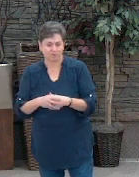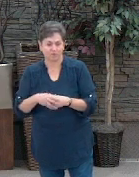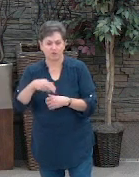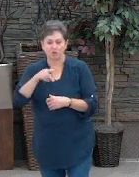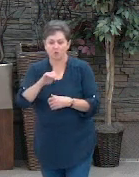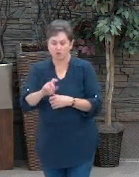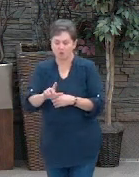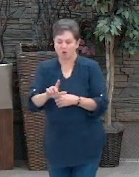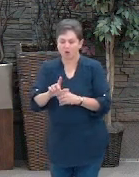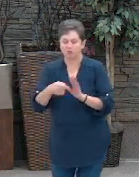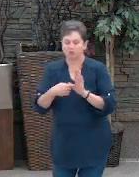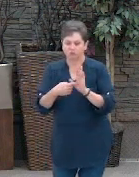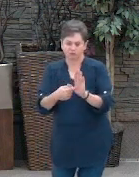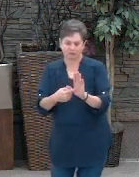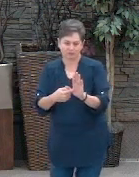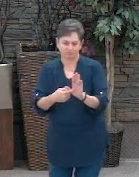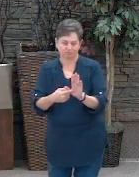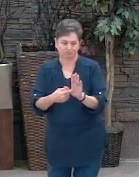Paul is pointing out